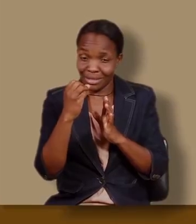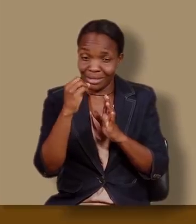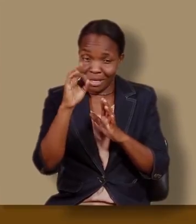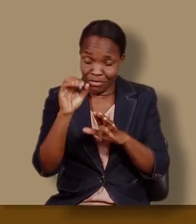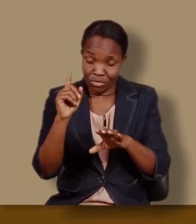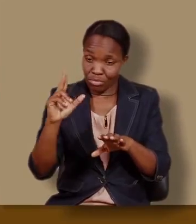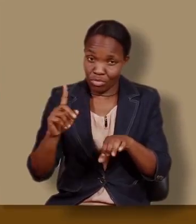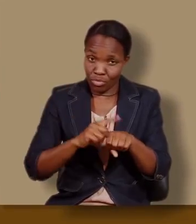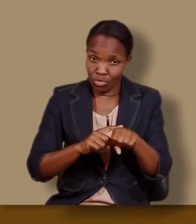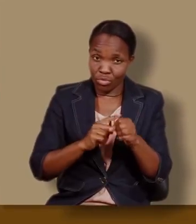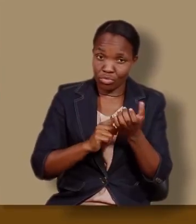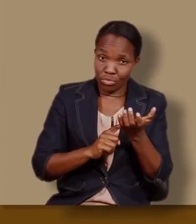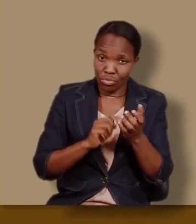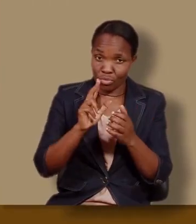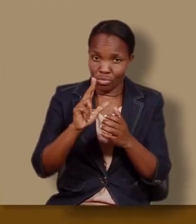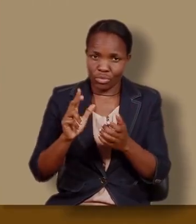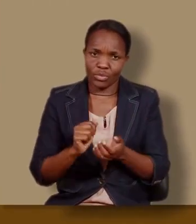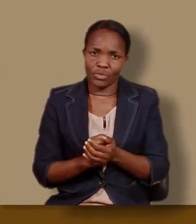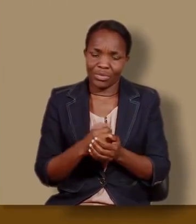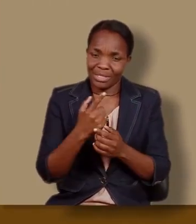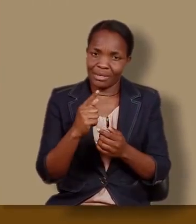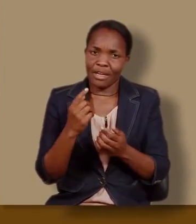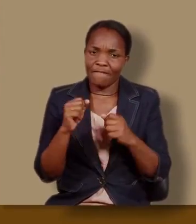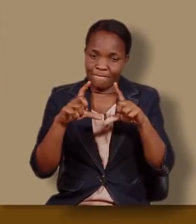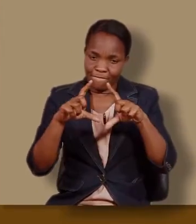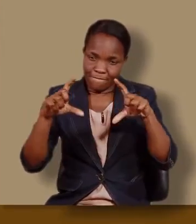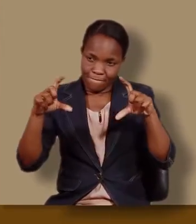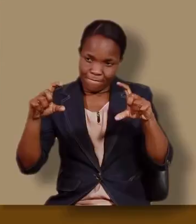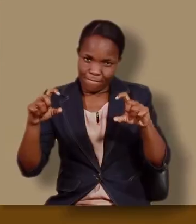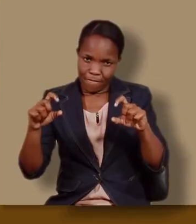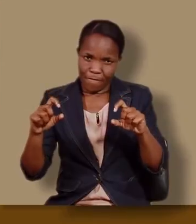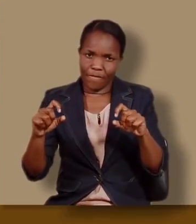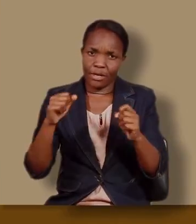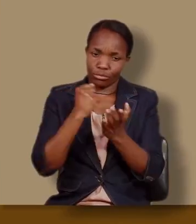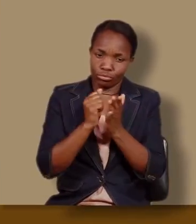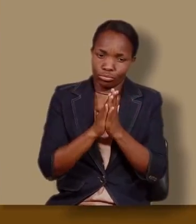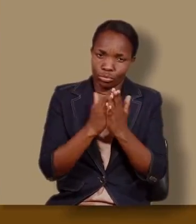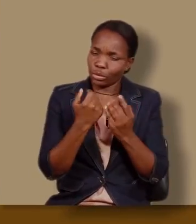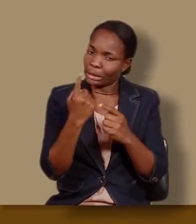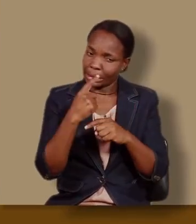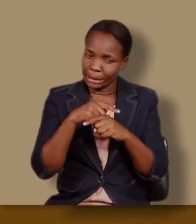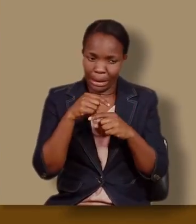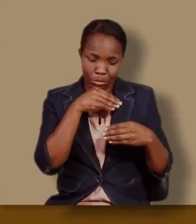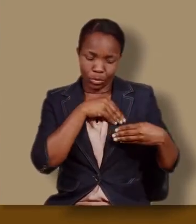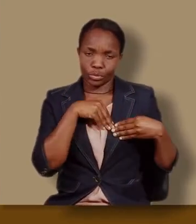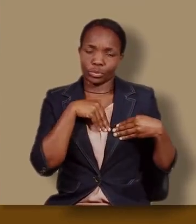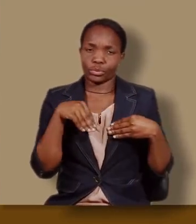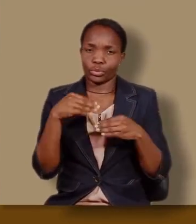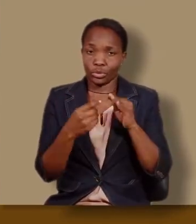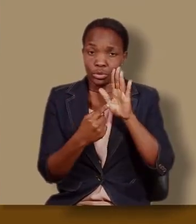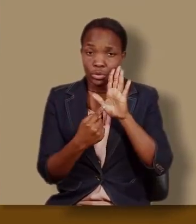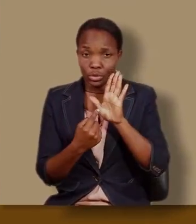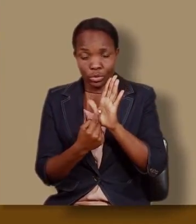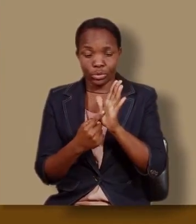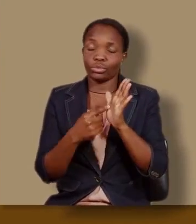with them a card or pass at all times, stating their racial identity. Anyone caught without